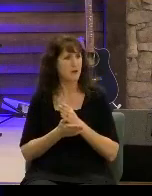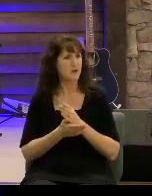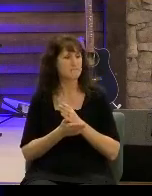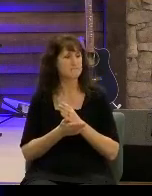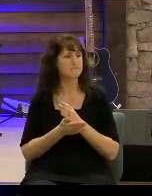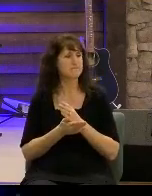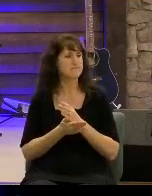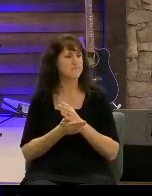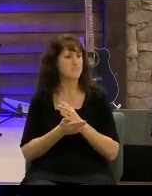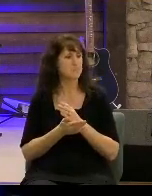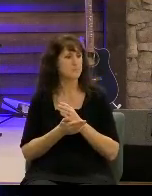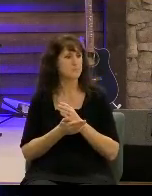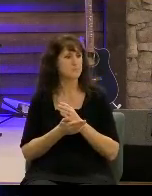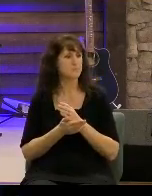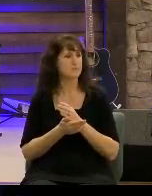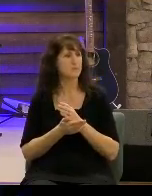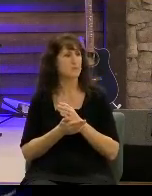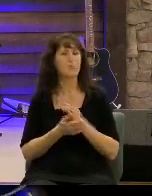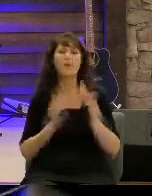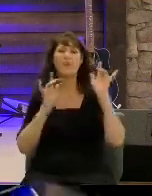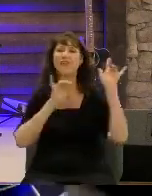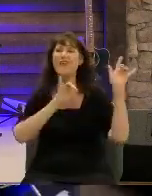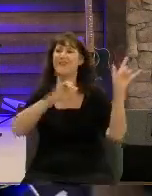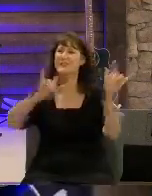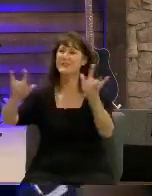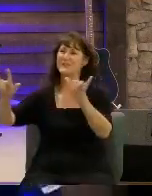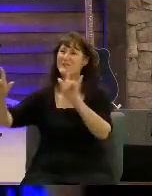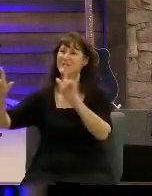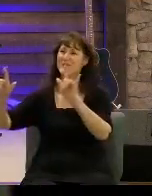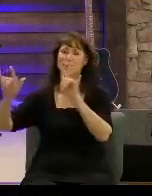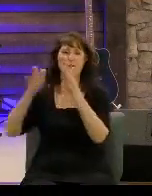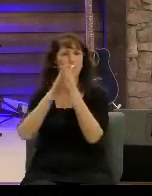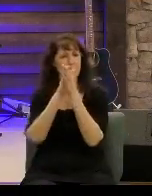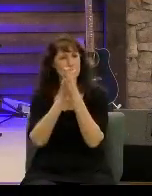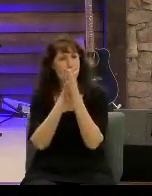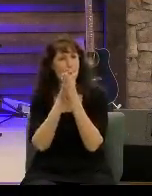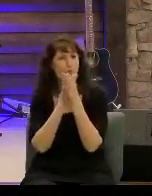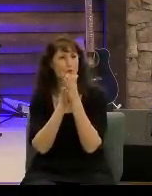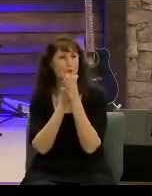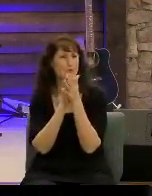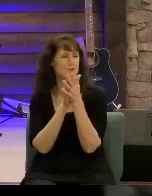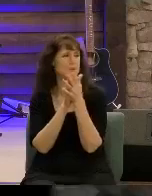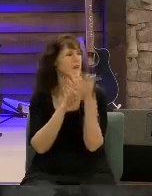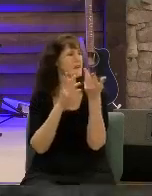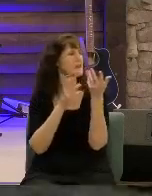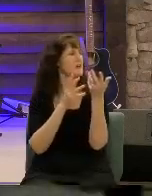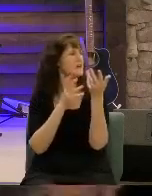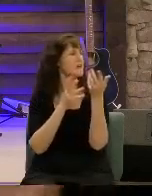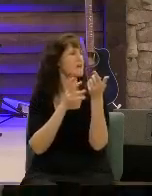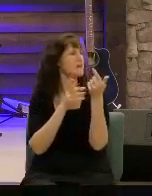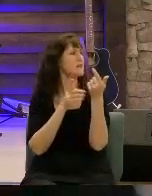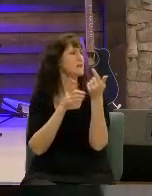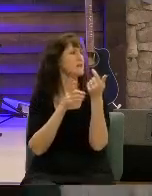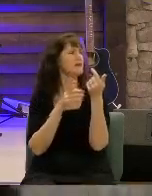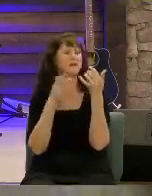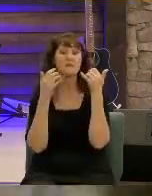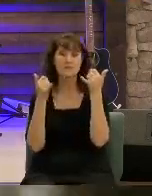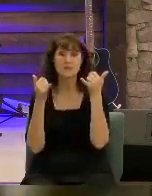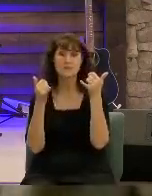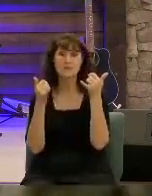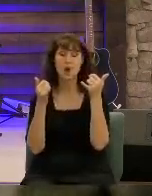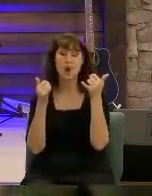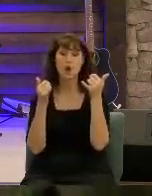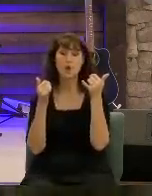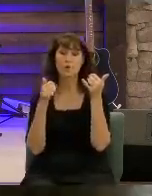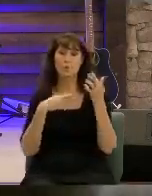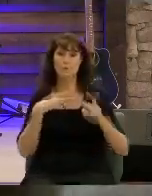Shout victory. Mm-hmm. Well, we love you, and we look forward to. Listen, these are revival words. You